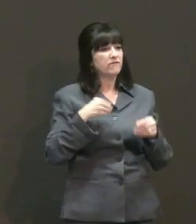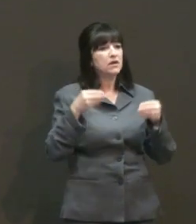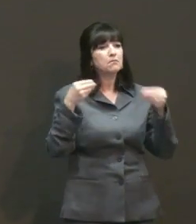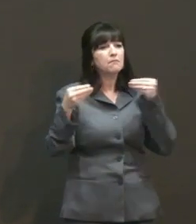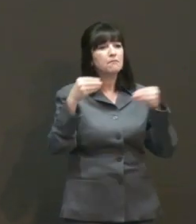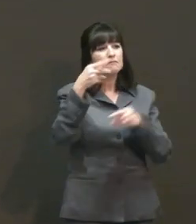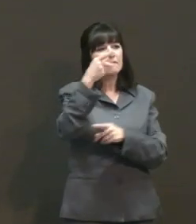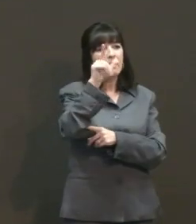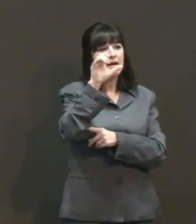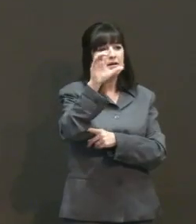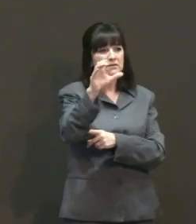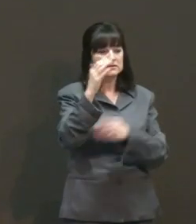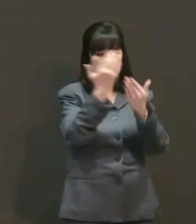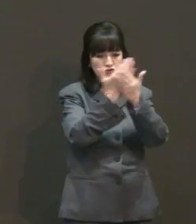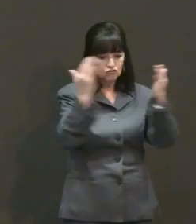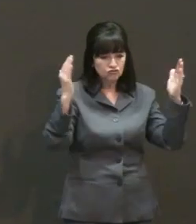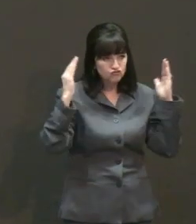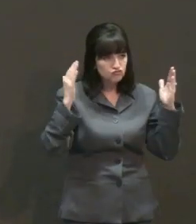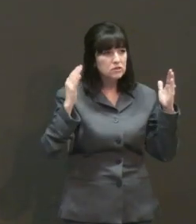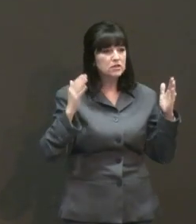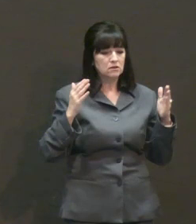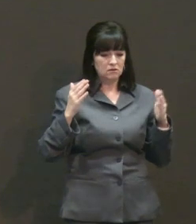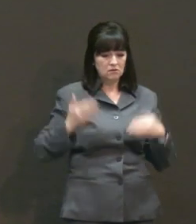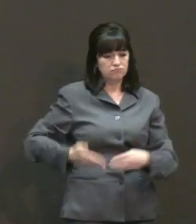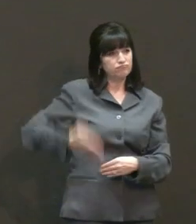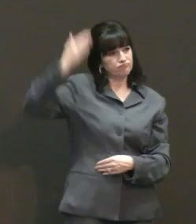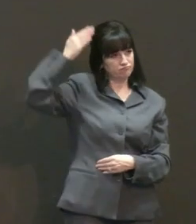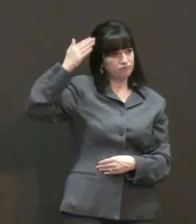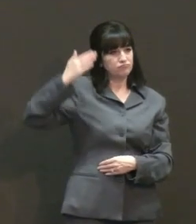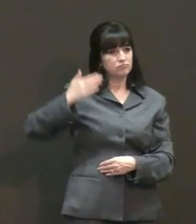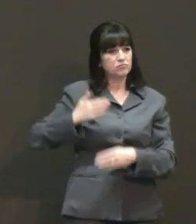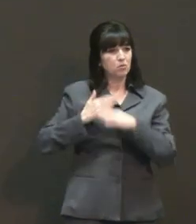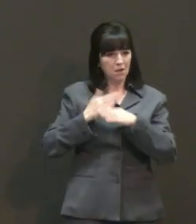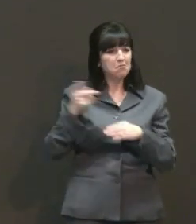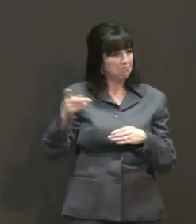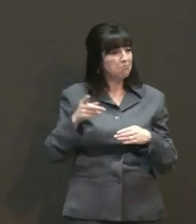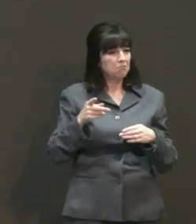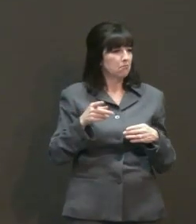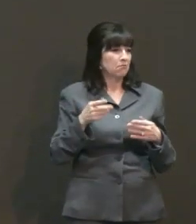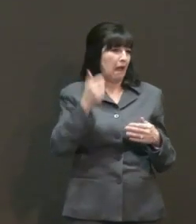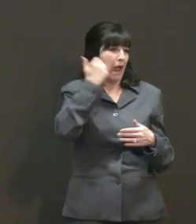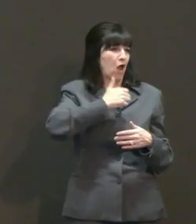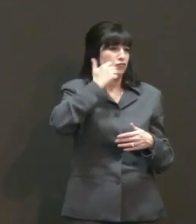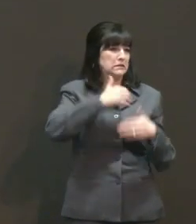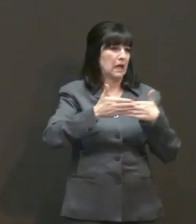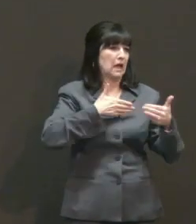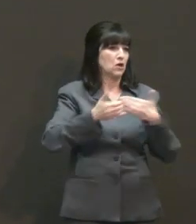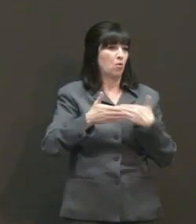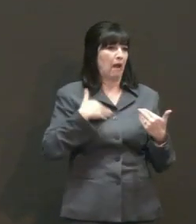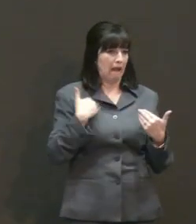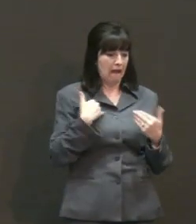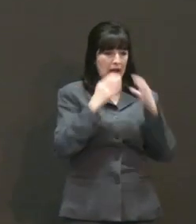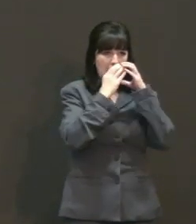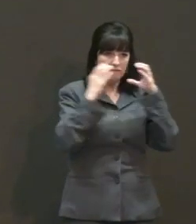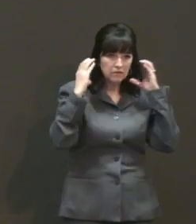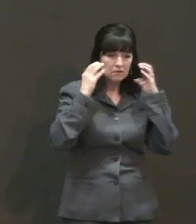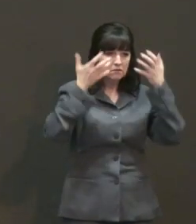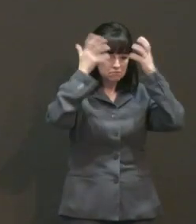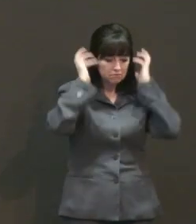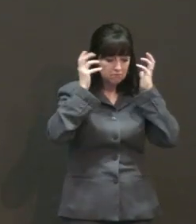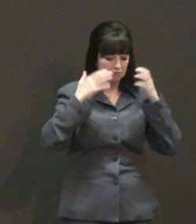protective gear normally. But their comings and goings in